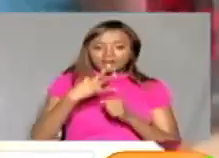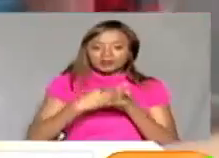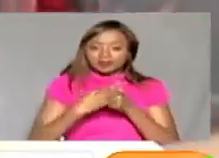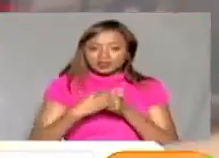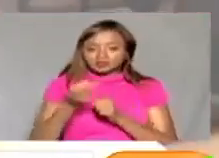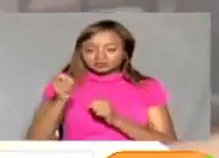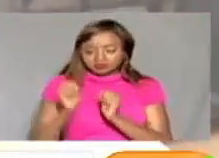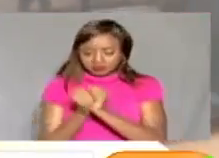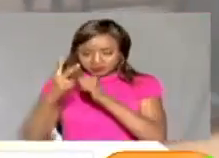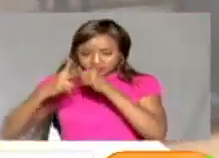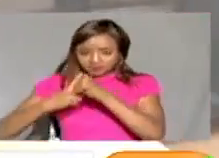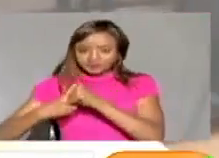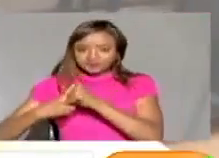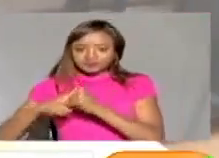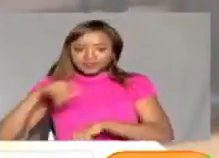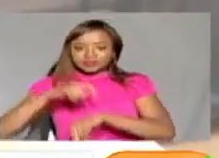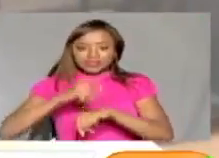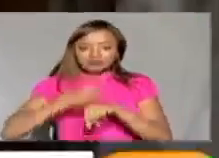2017.